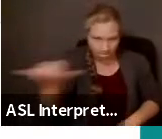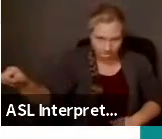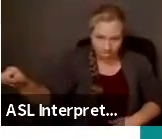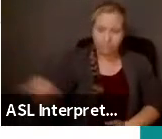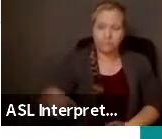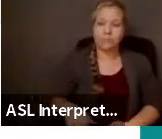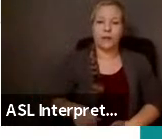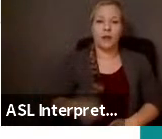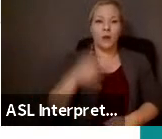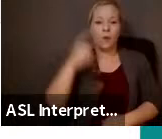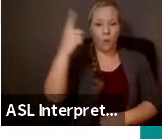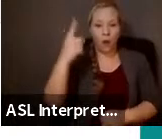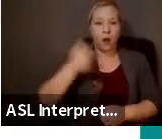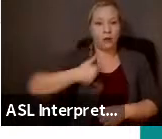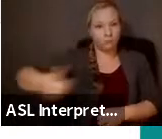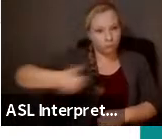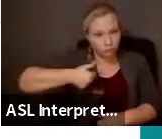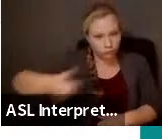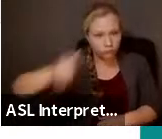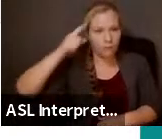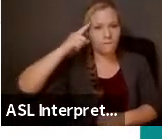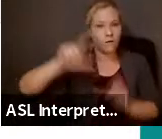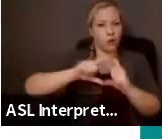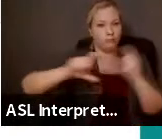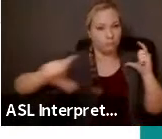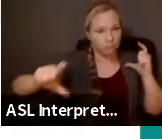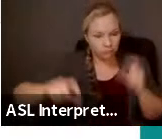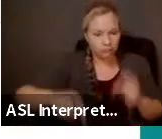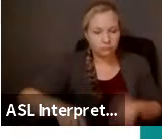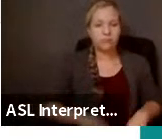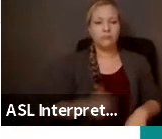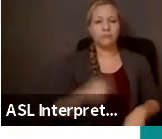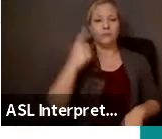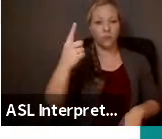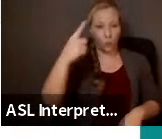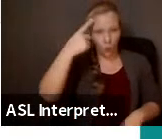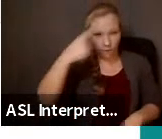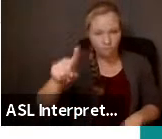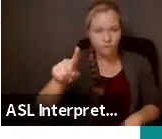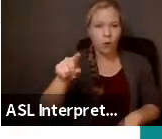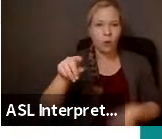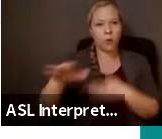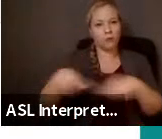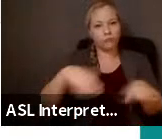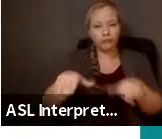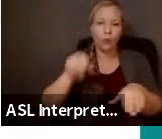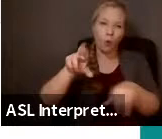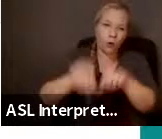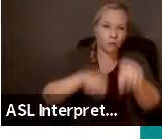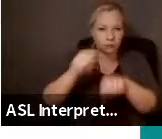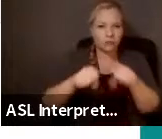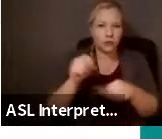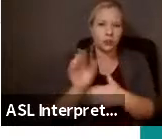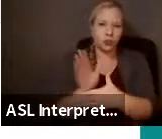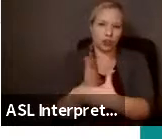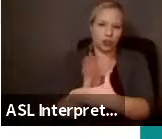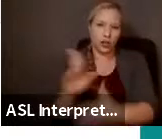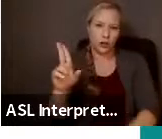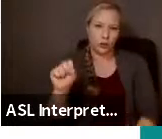path area. So we're studying all of these various options. Again,